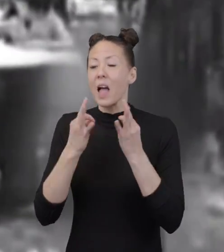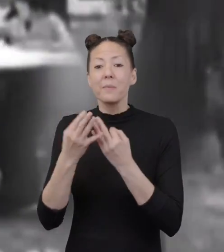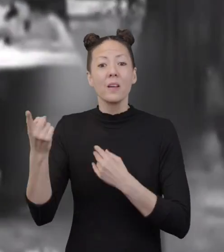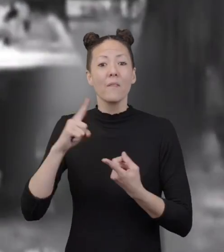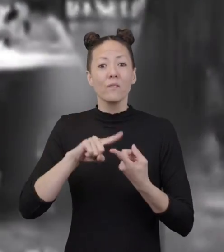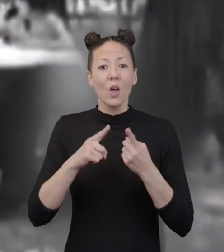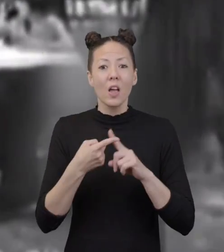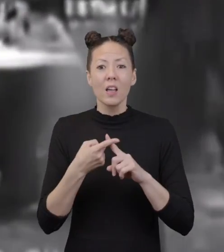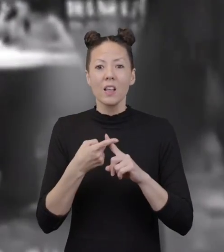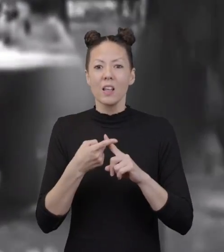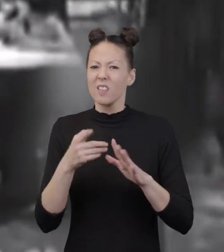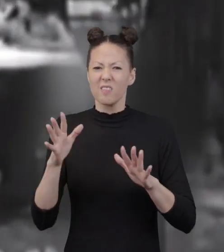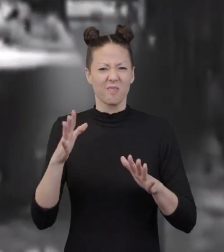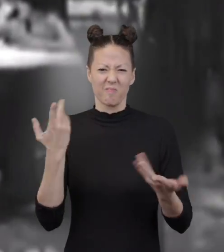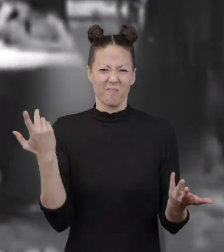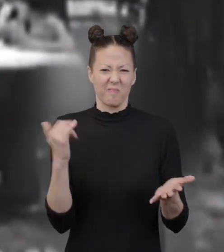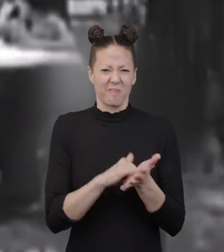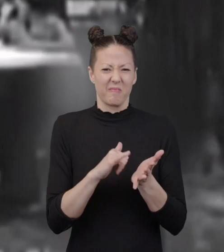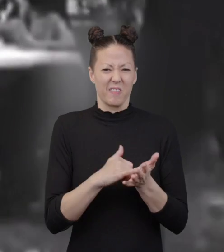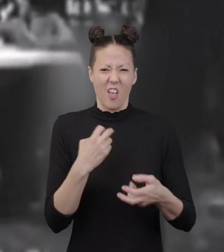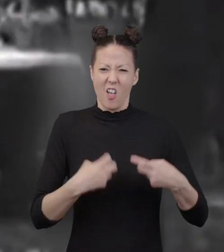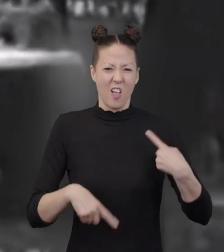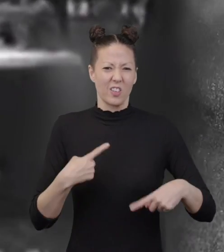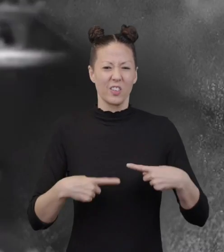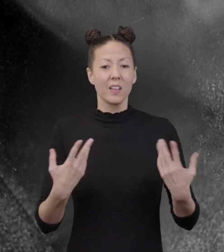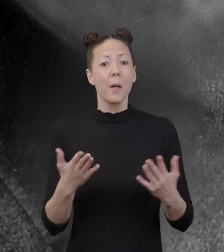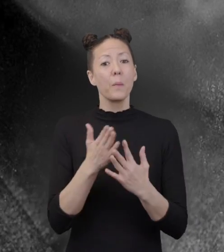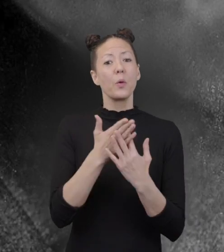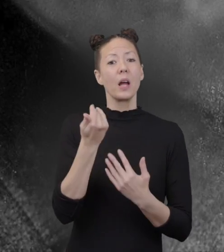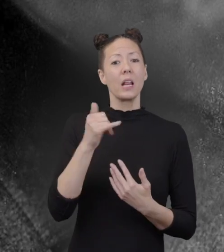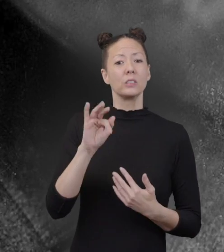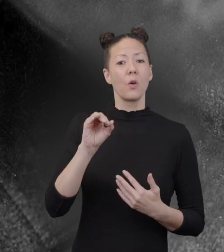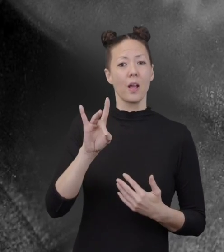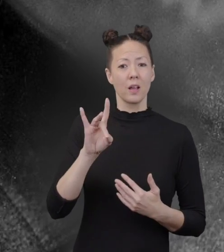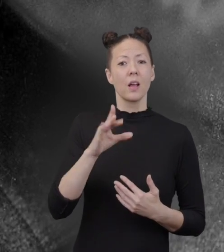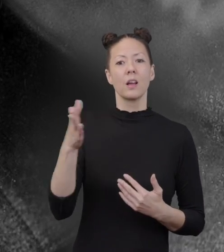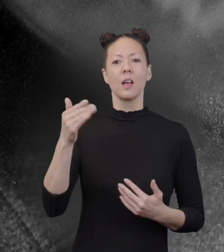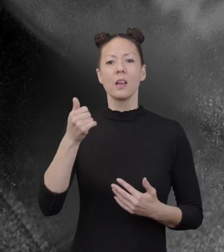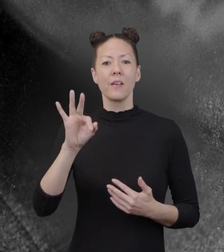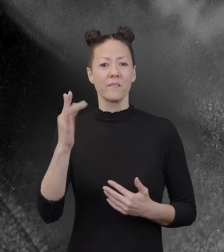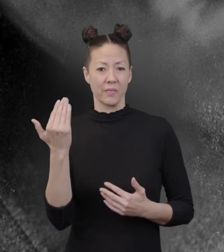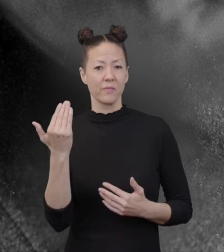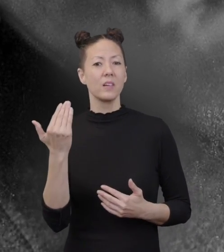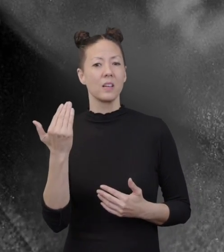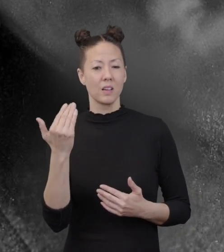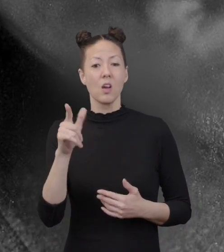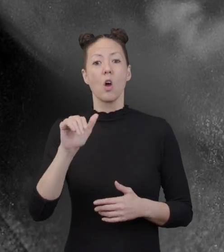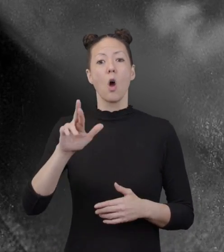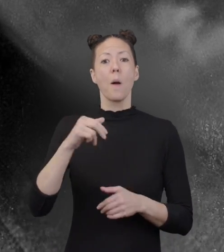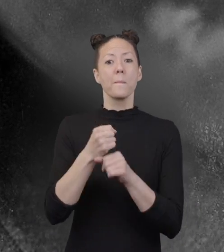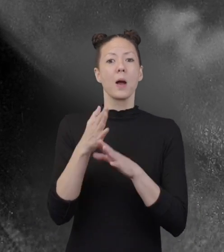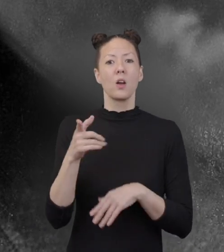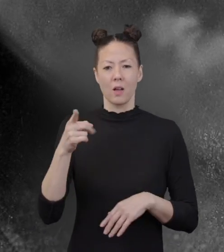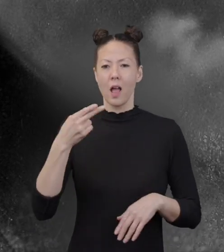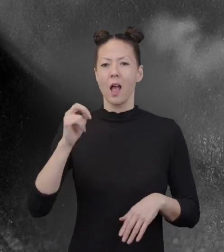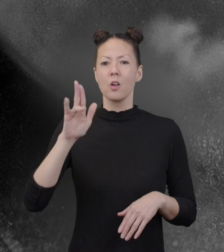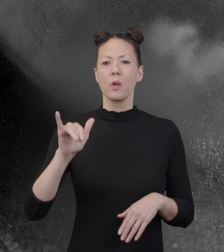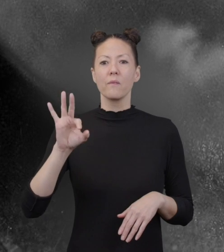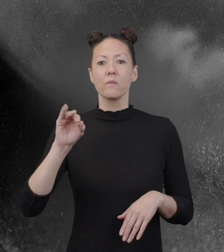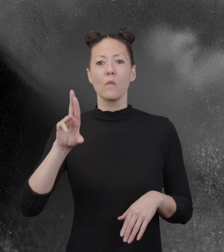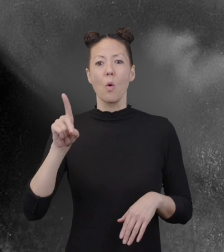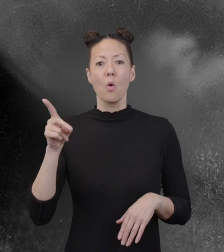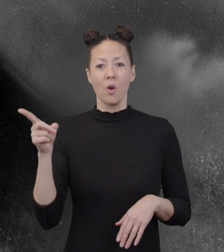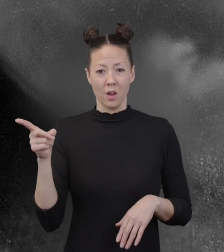friends. It's hard to argue with that. Between 1908 and 1915, another car maker,